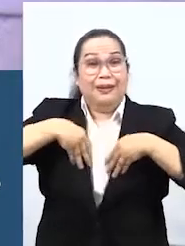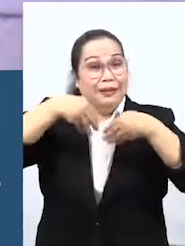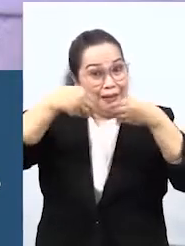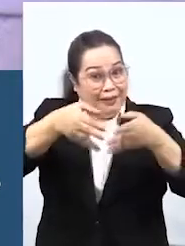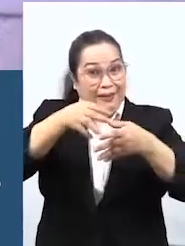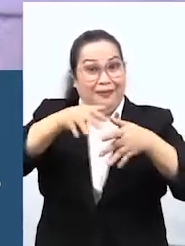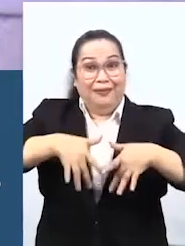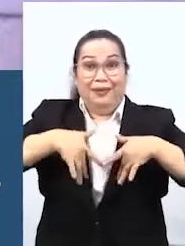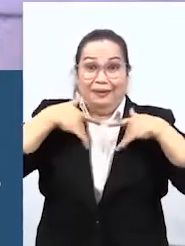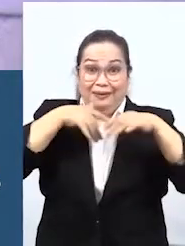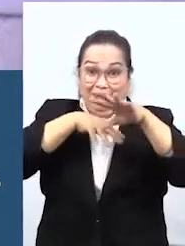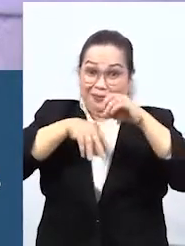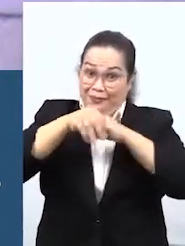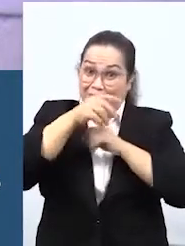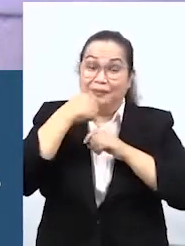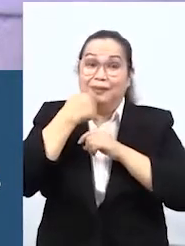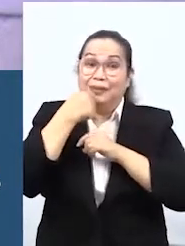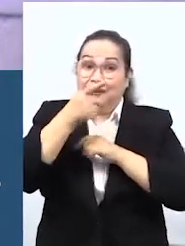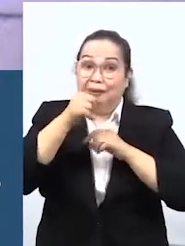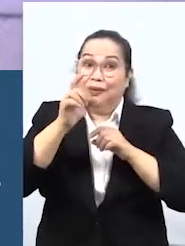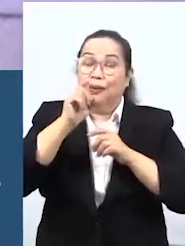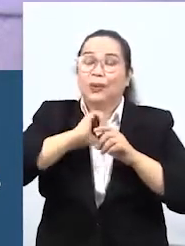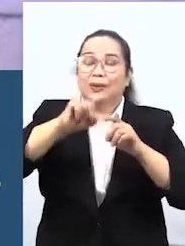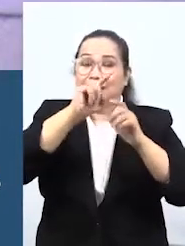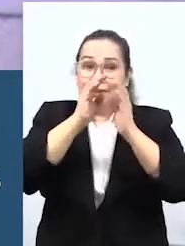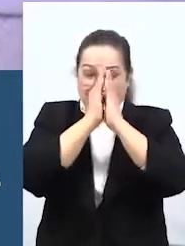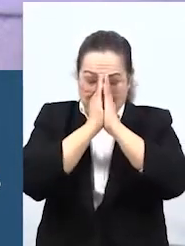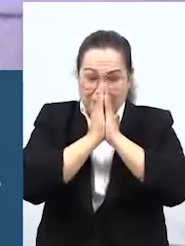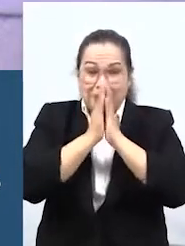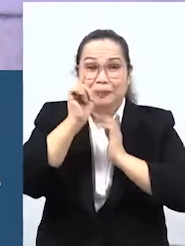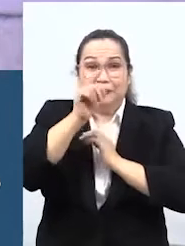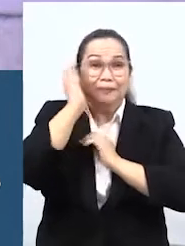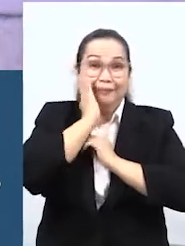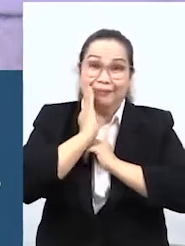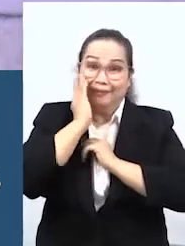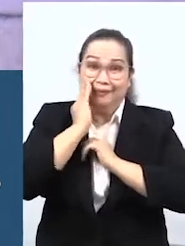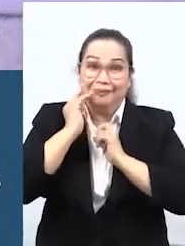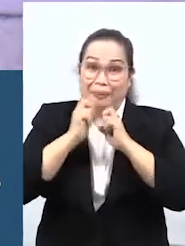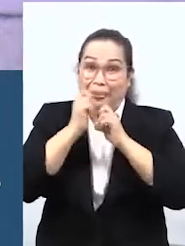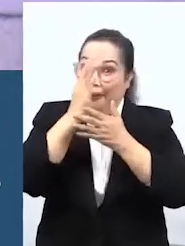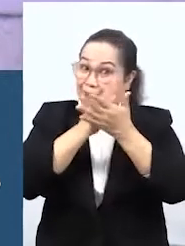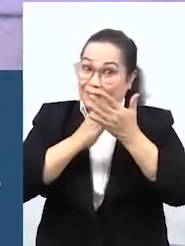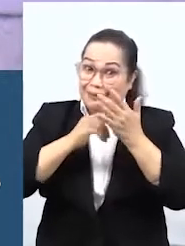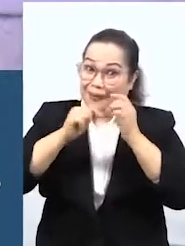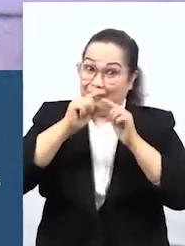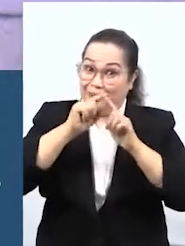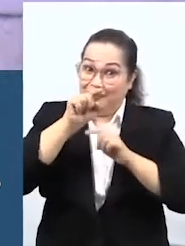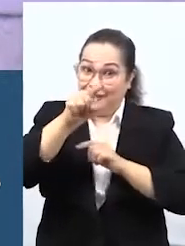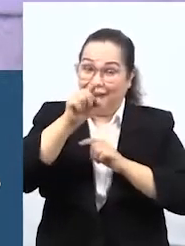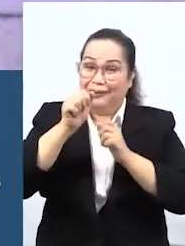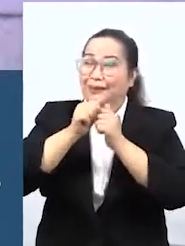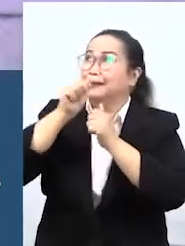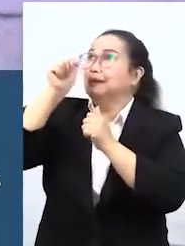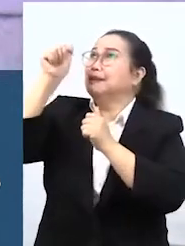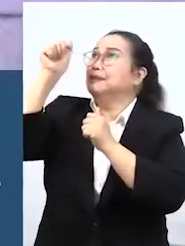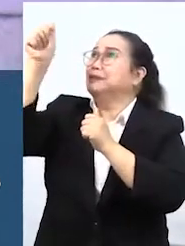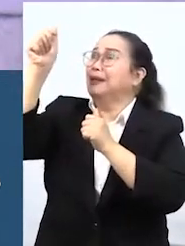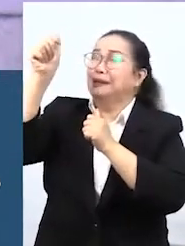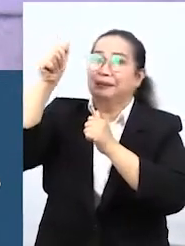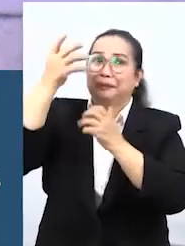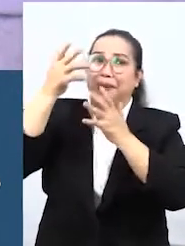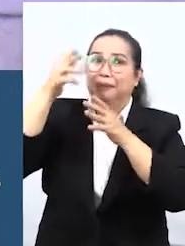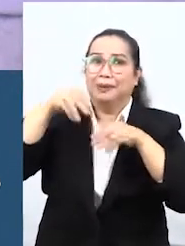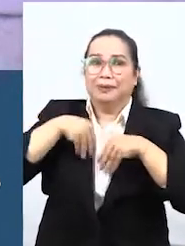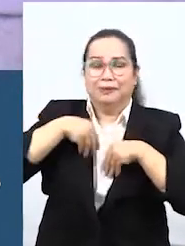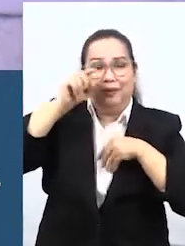pray and Let Him know what we're going through even though sometimes it seems that he is distant and absent we